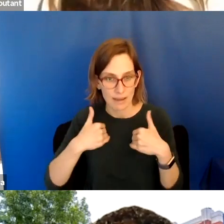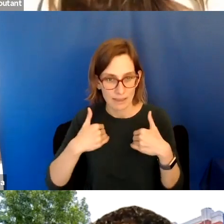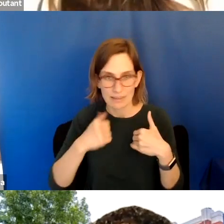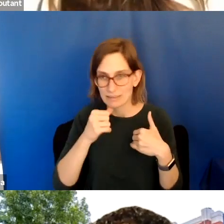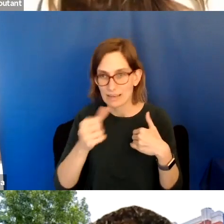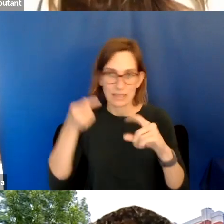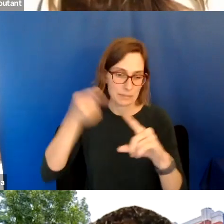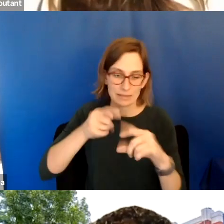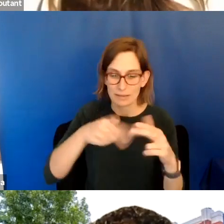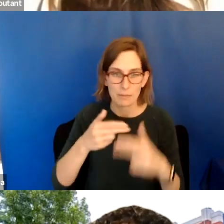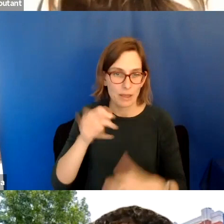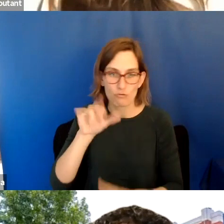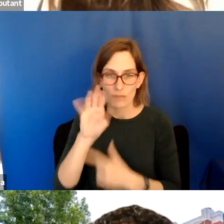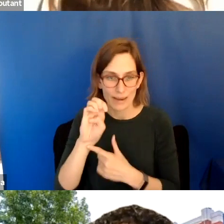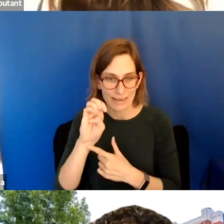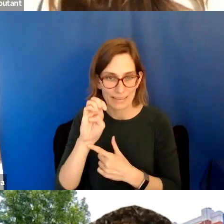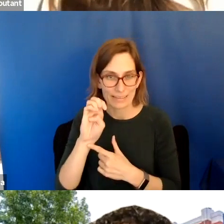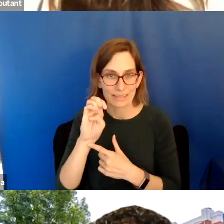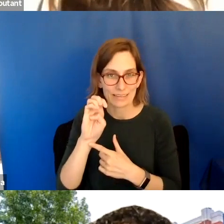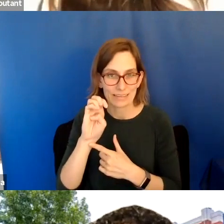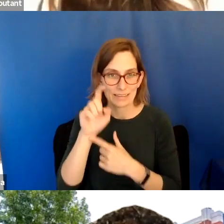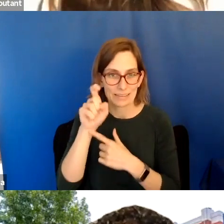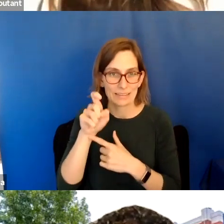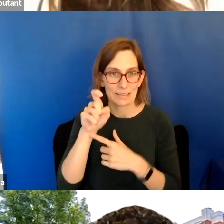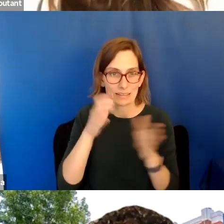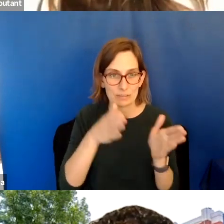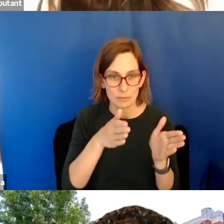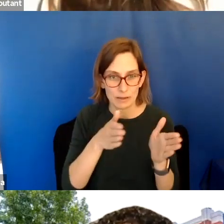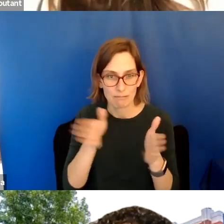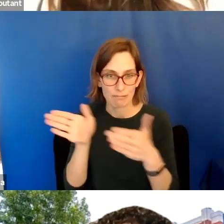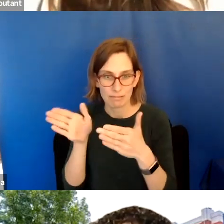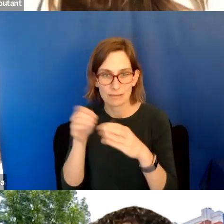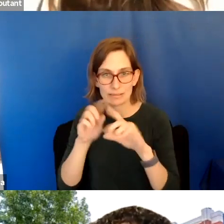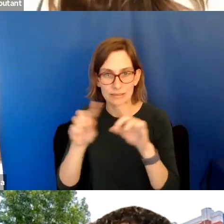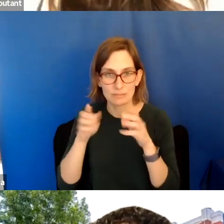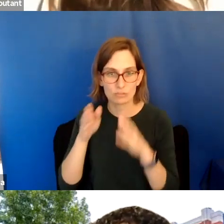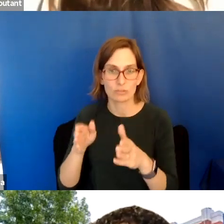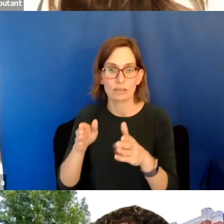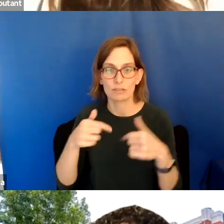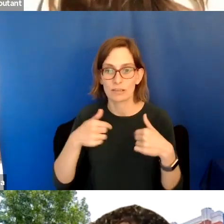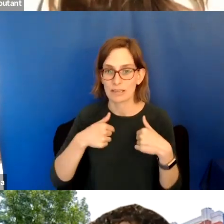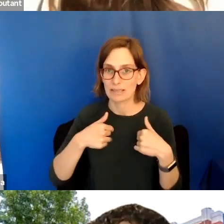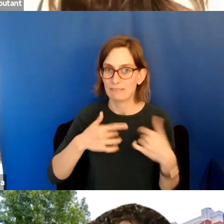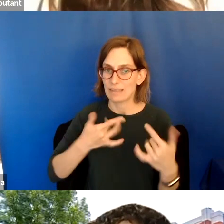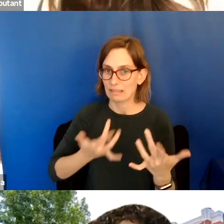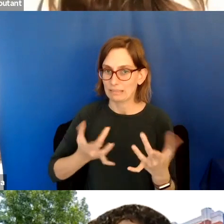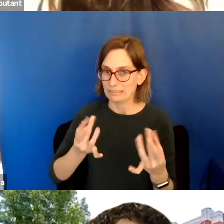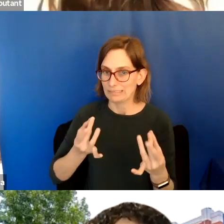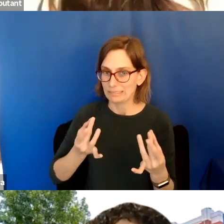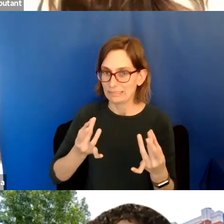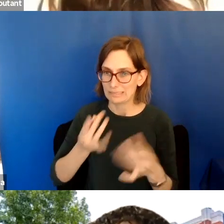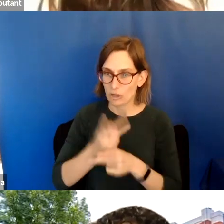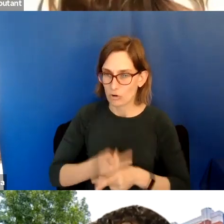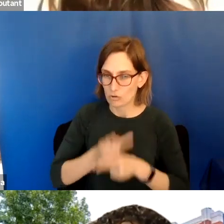about race at all, needs to be moved in a new liberating direction. I am always cautious though, because I don't want to